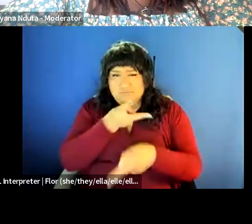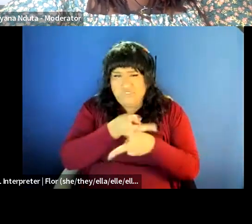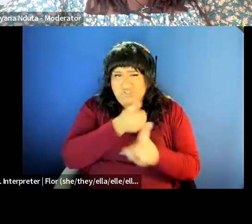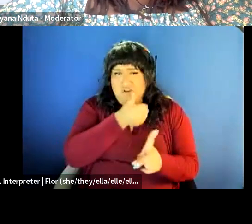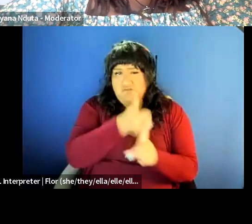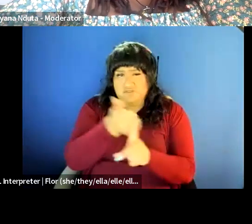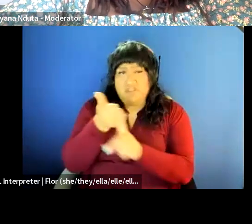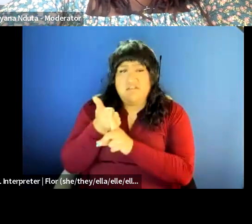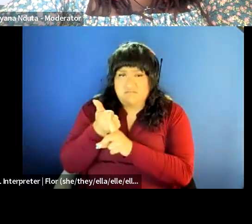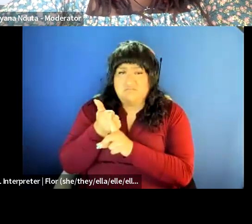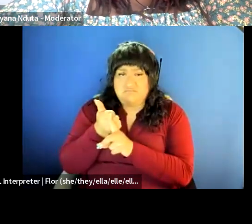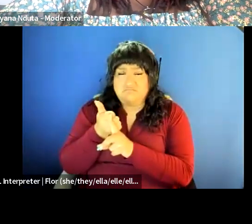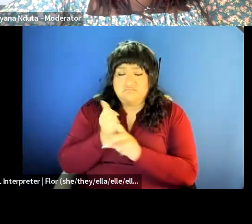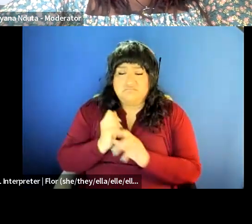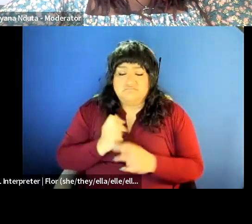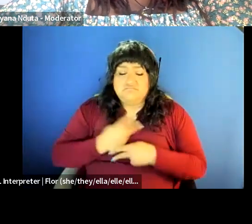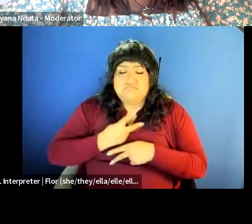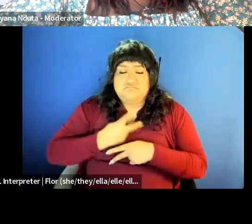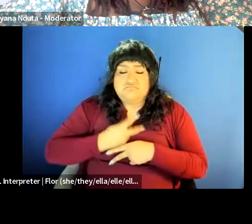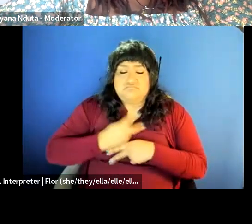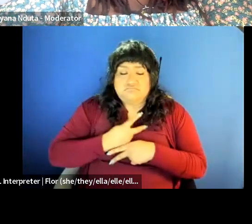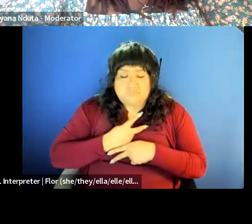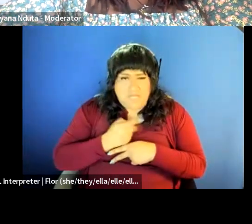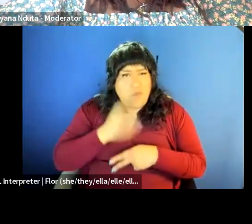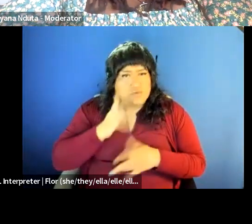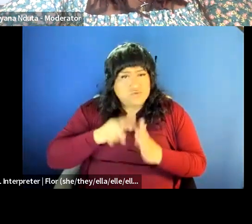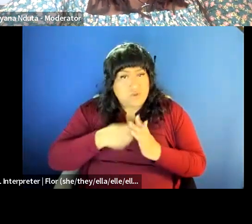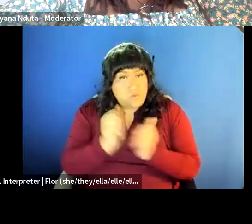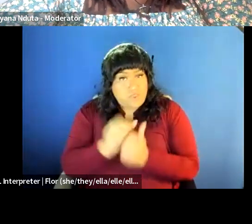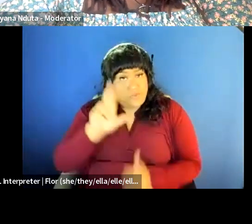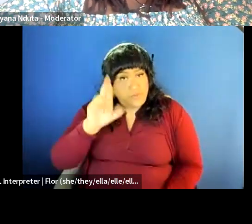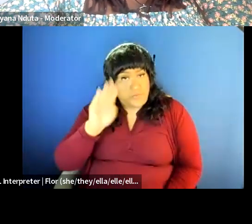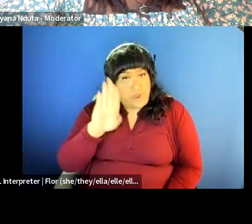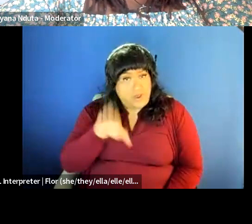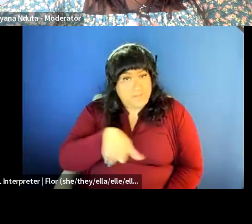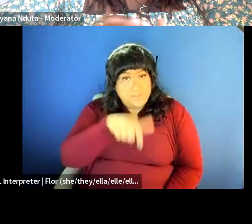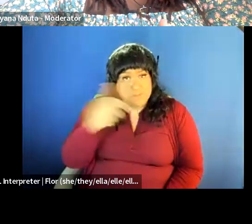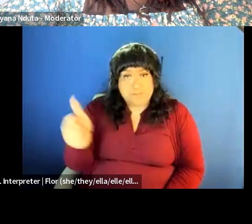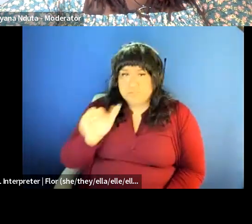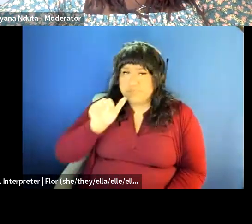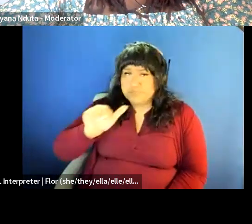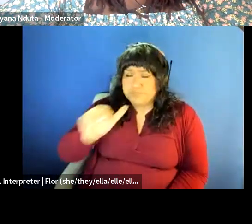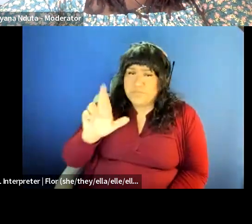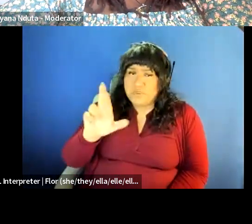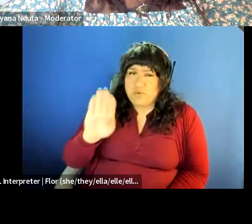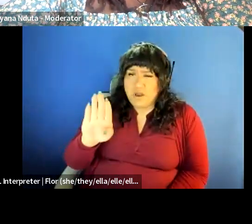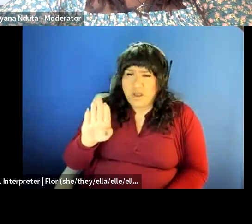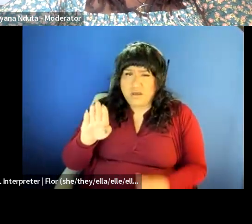yourself. And so I will start with Rob. And so Rob, in the midst of